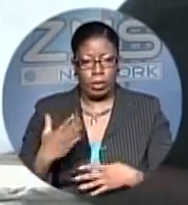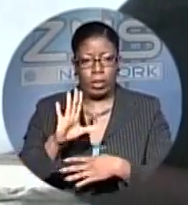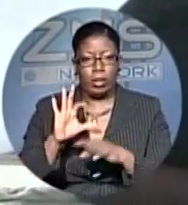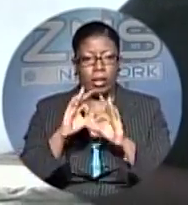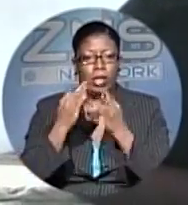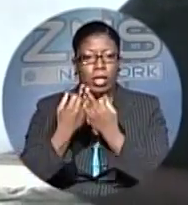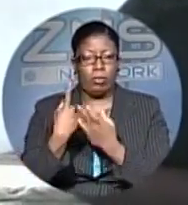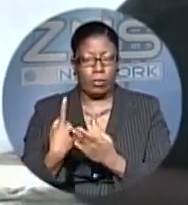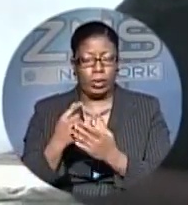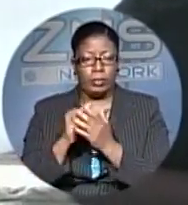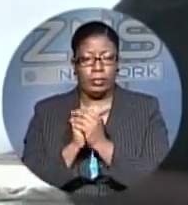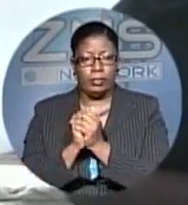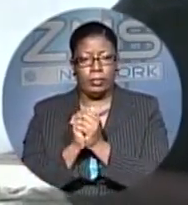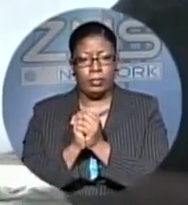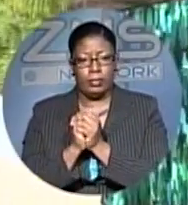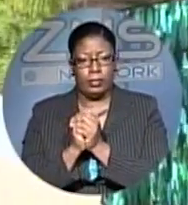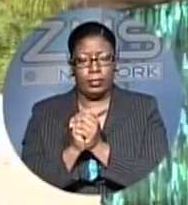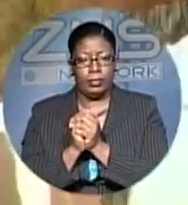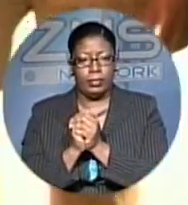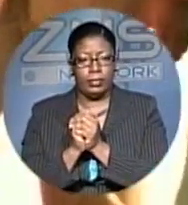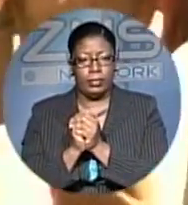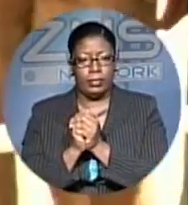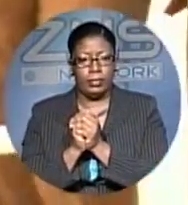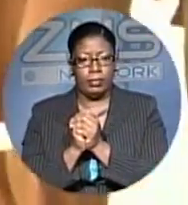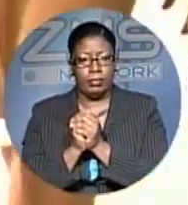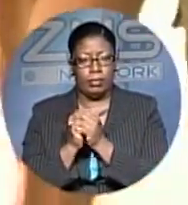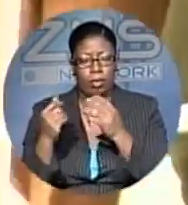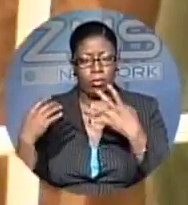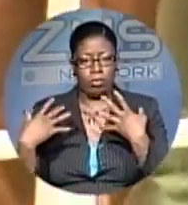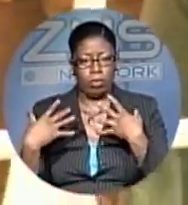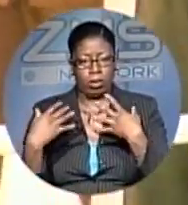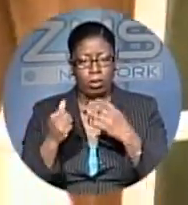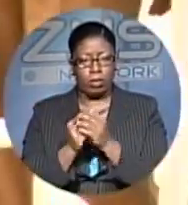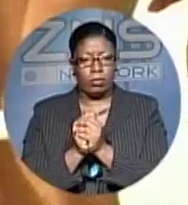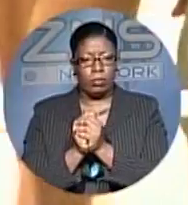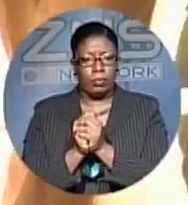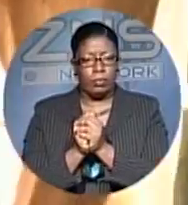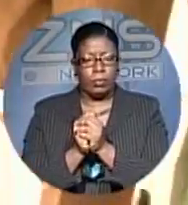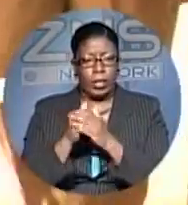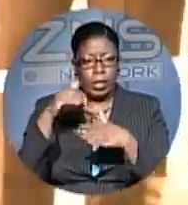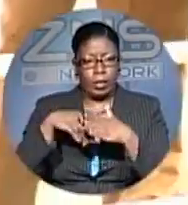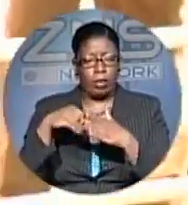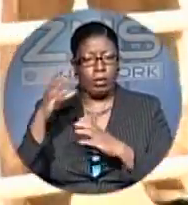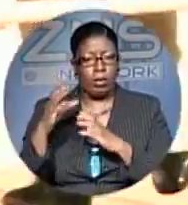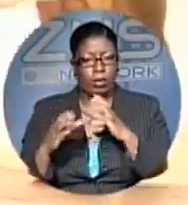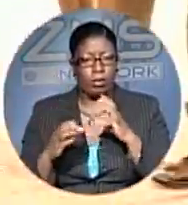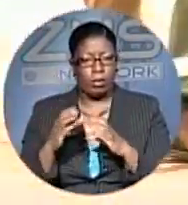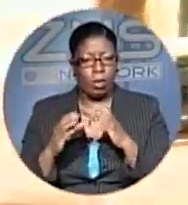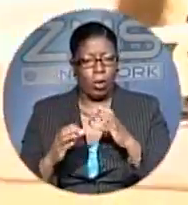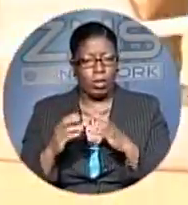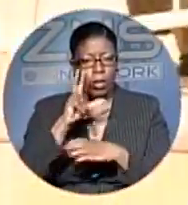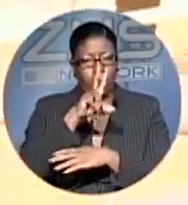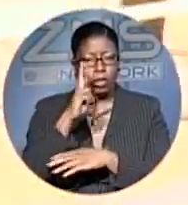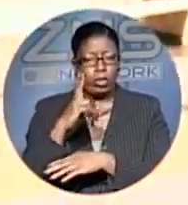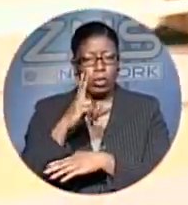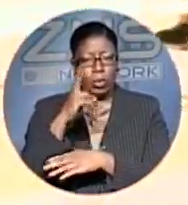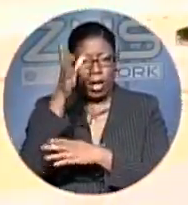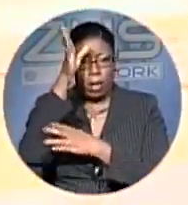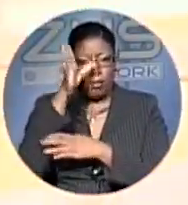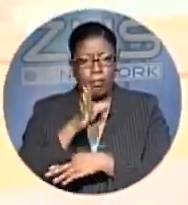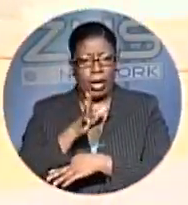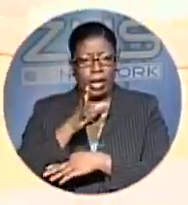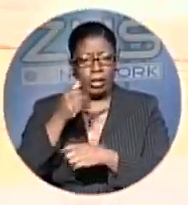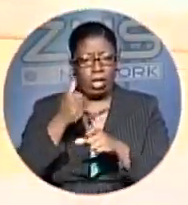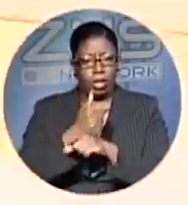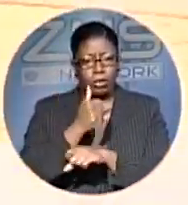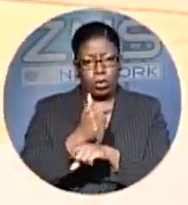Ferguson, ZNS News. A shocking allegation now before the courts. A 32-year-old man accused of having